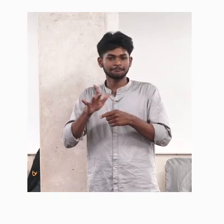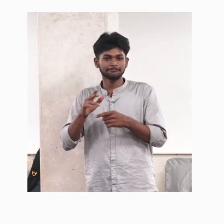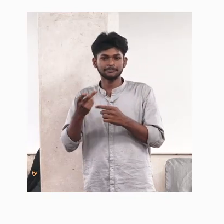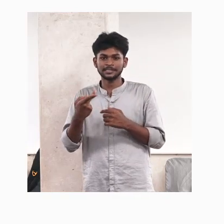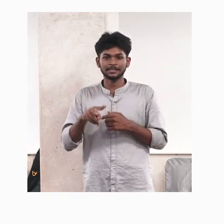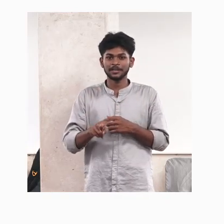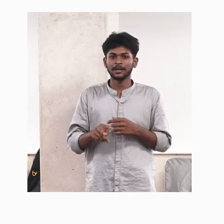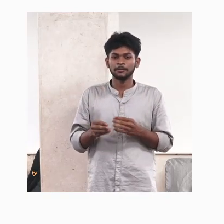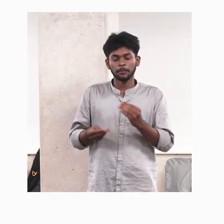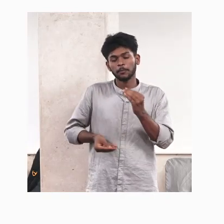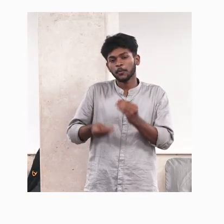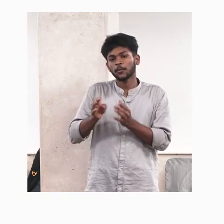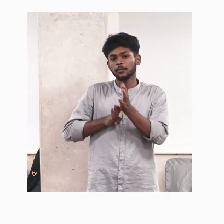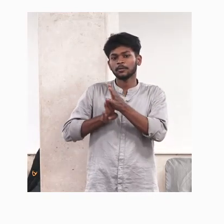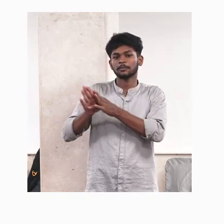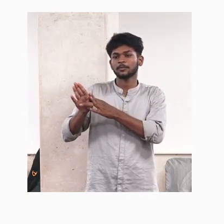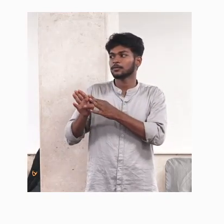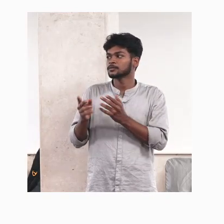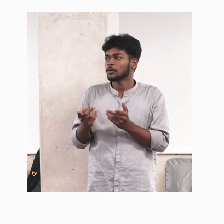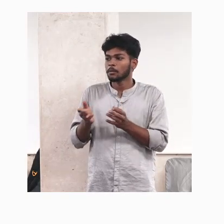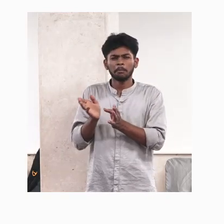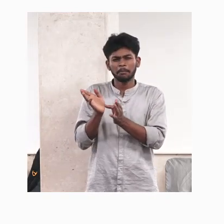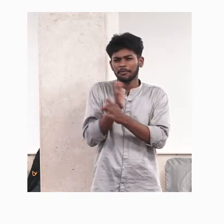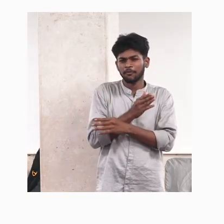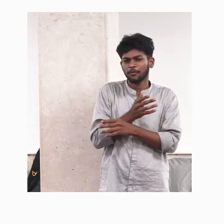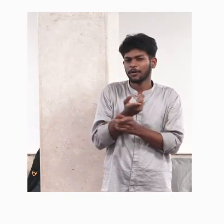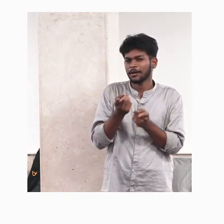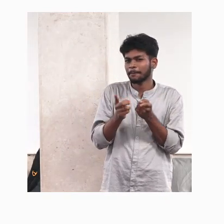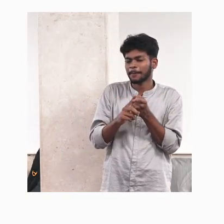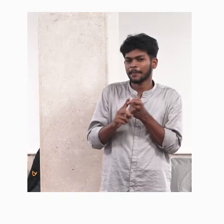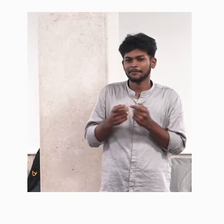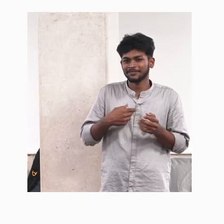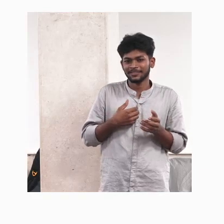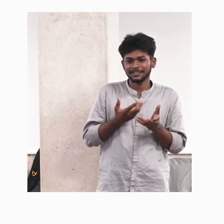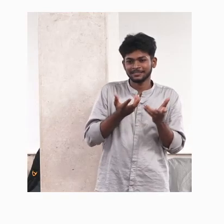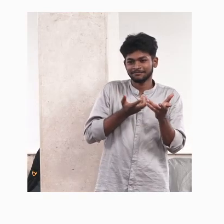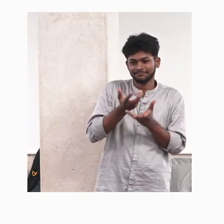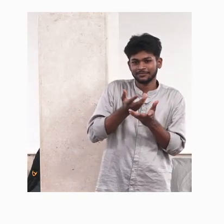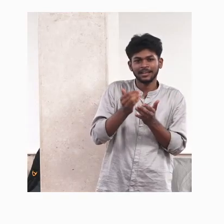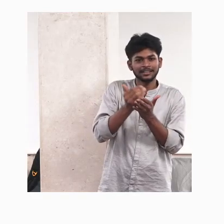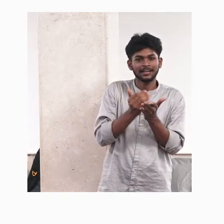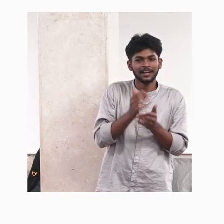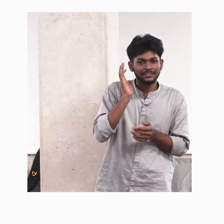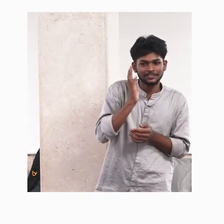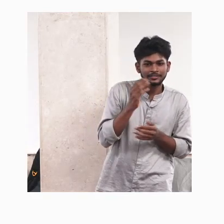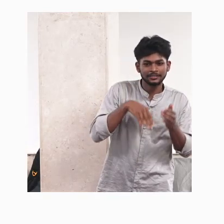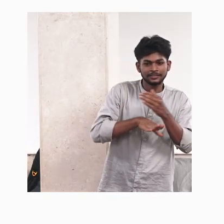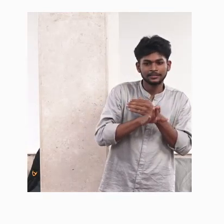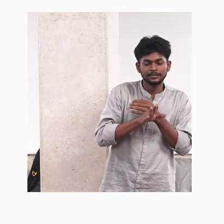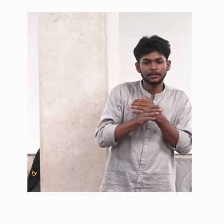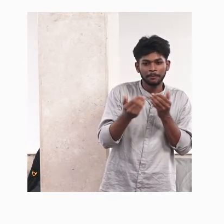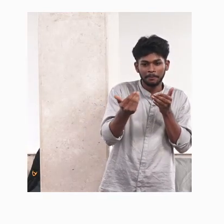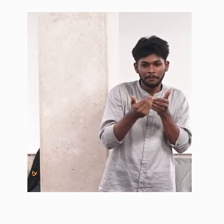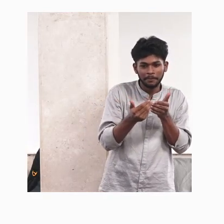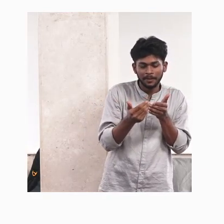improved much better. Like before, when we do sessions, that was more of, like